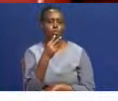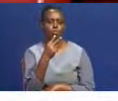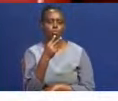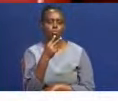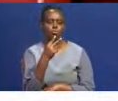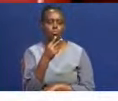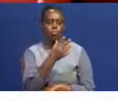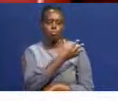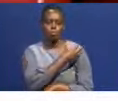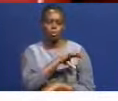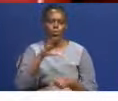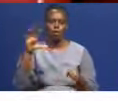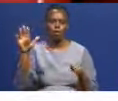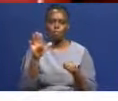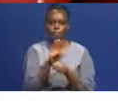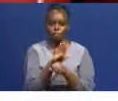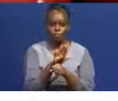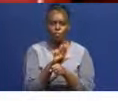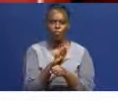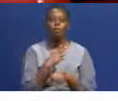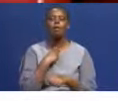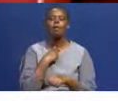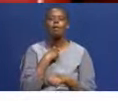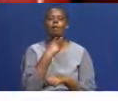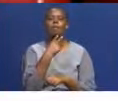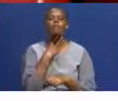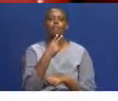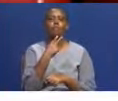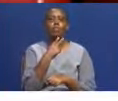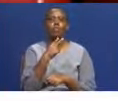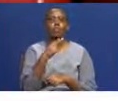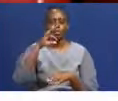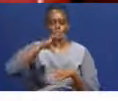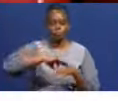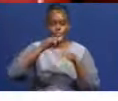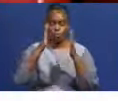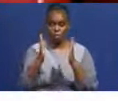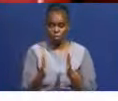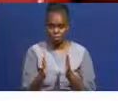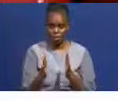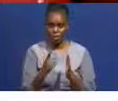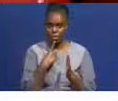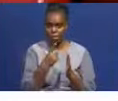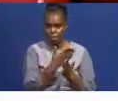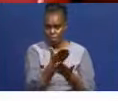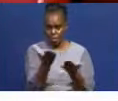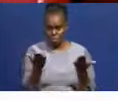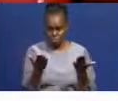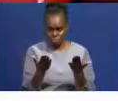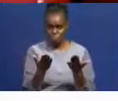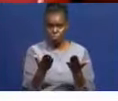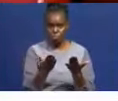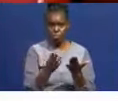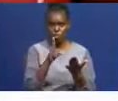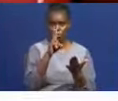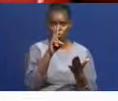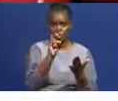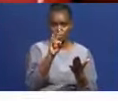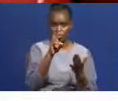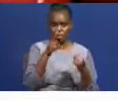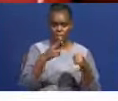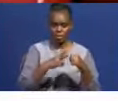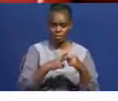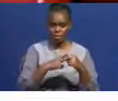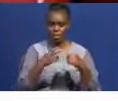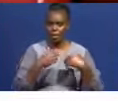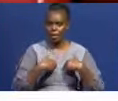powerful if it is heard through the ballot box, Mr. Speaker. And I want to assure you that in 2027, you